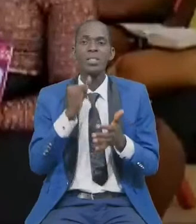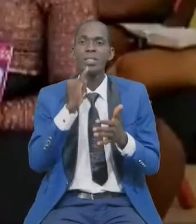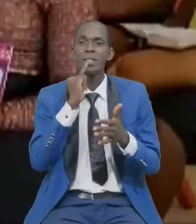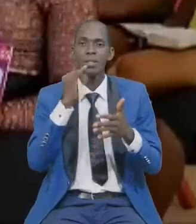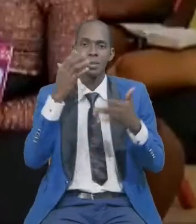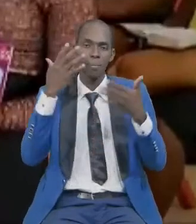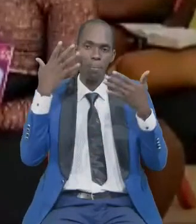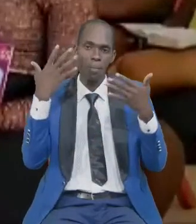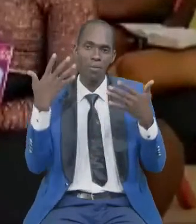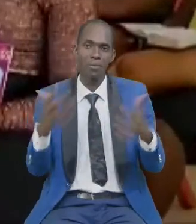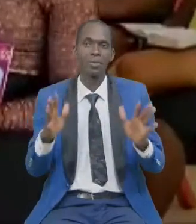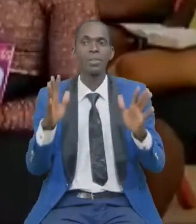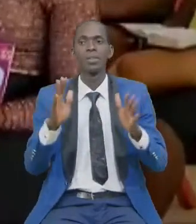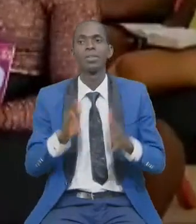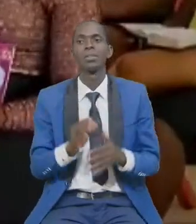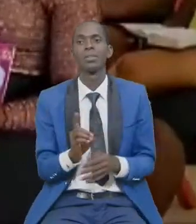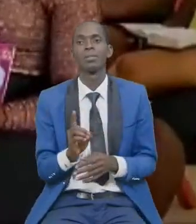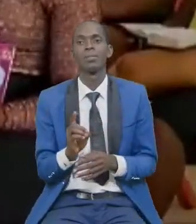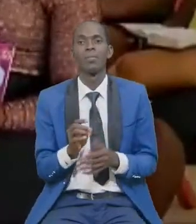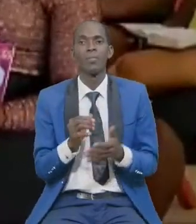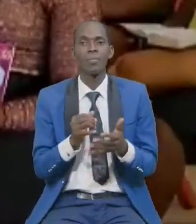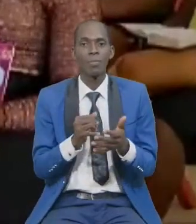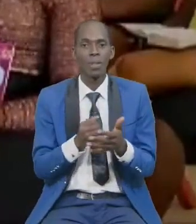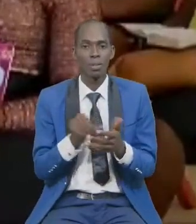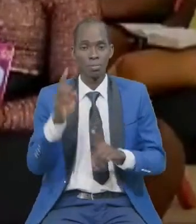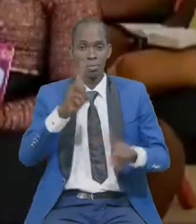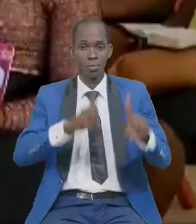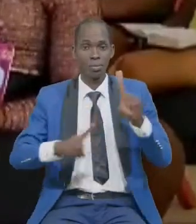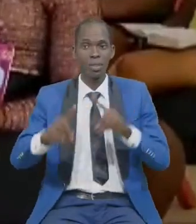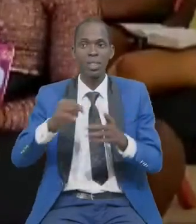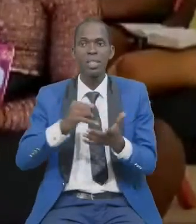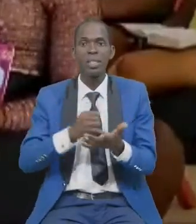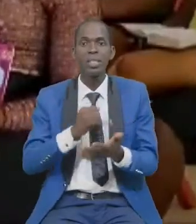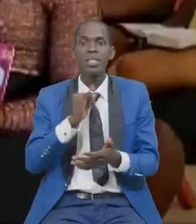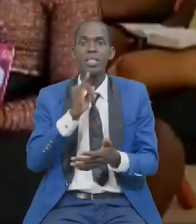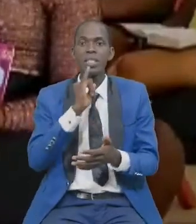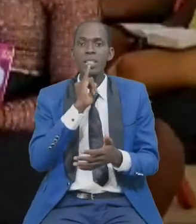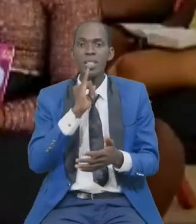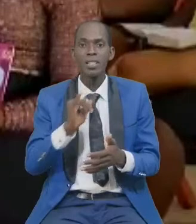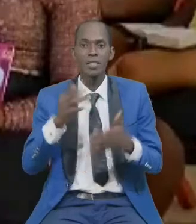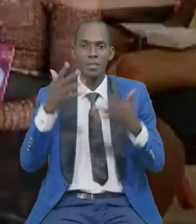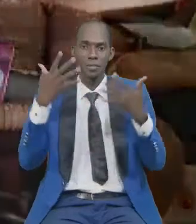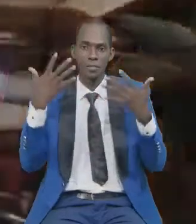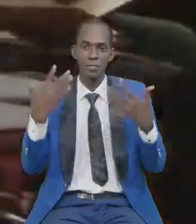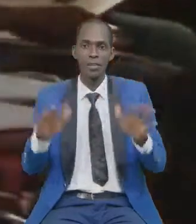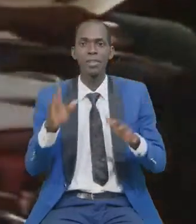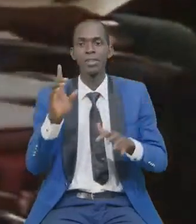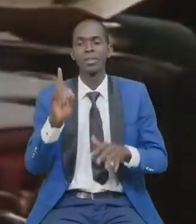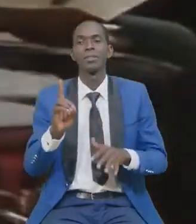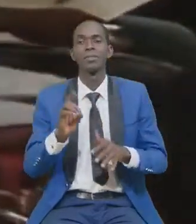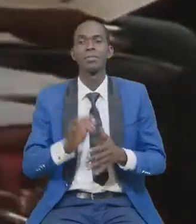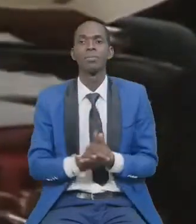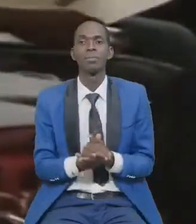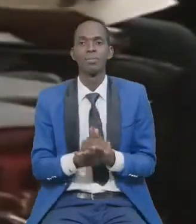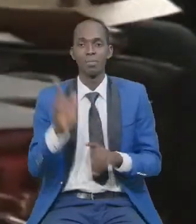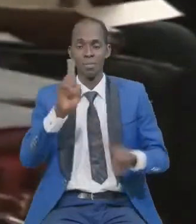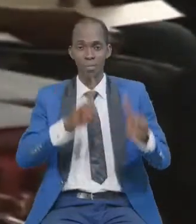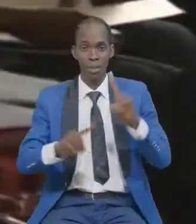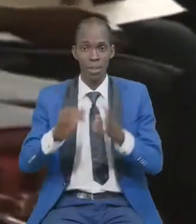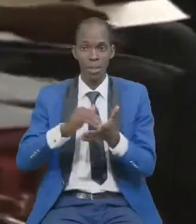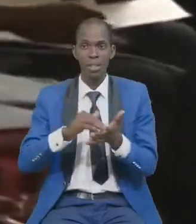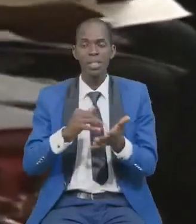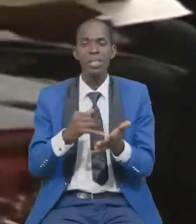It is finished." Say it with me. "It is finished." Say it